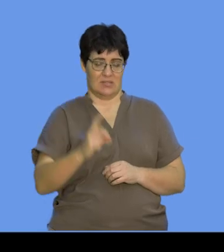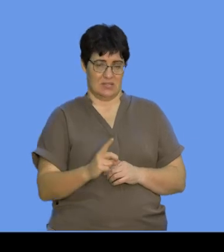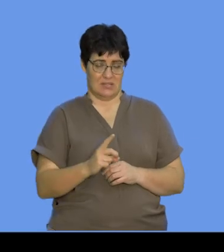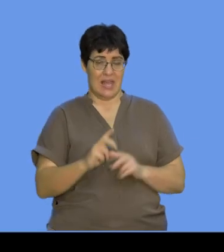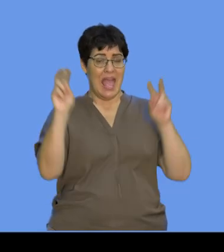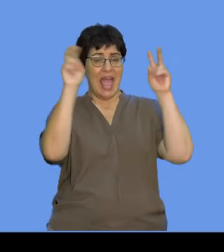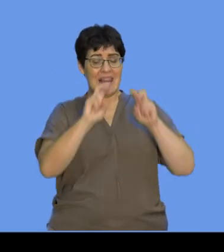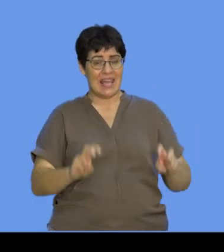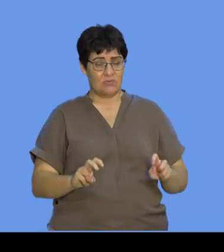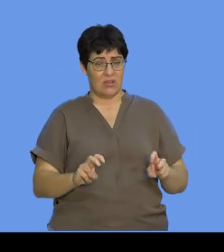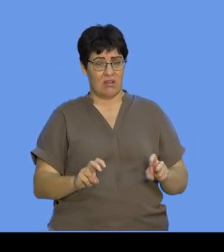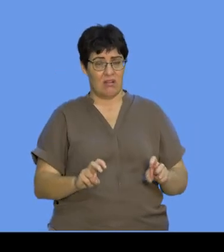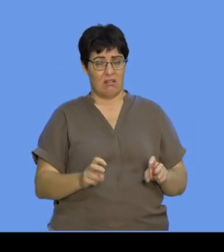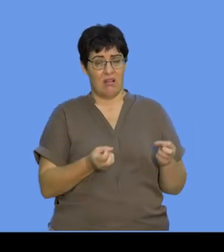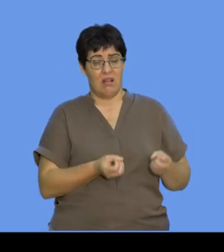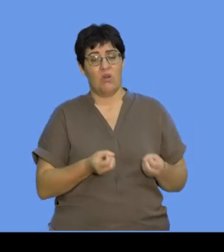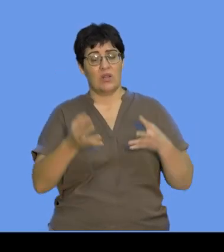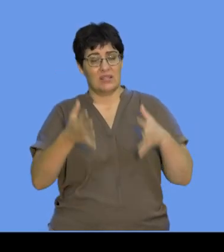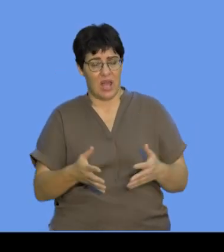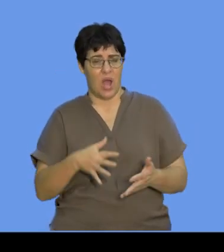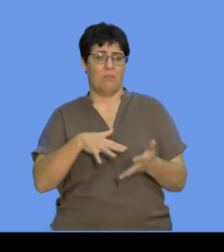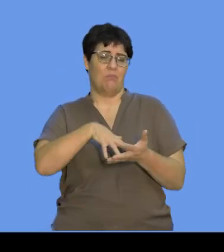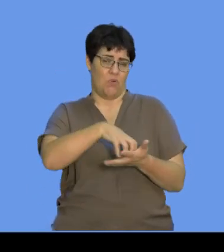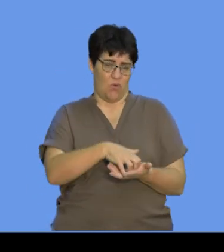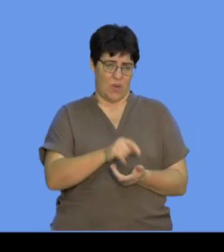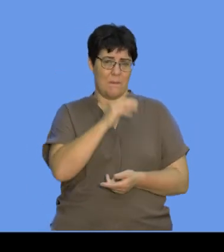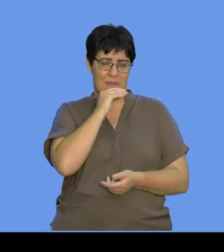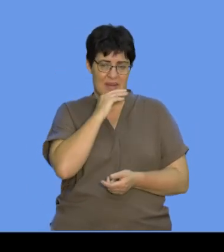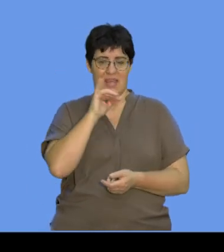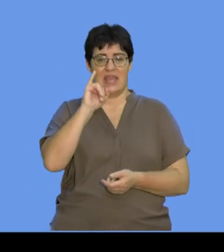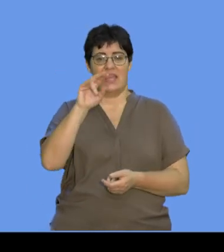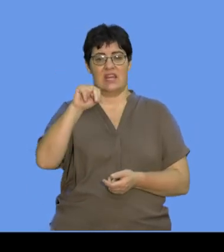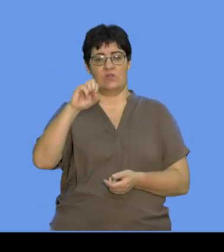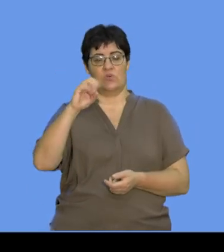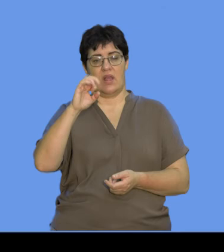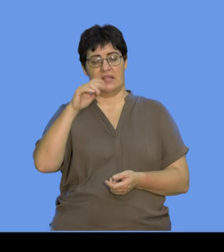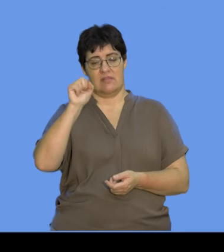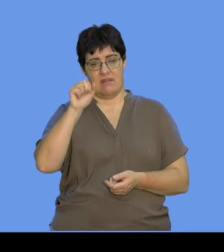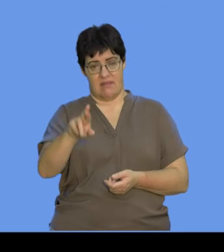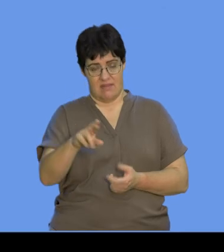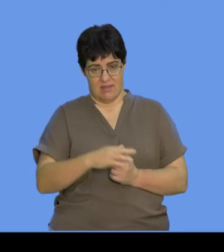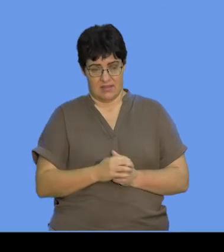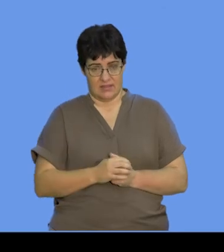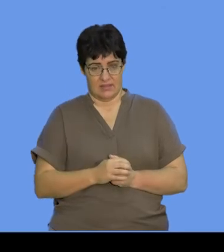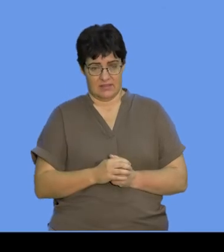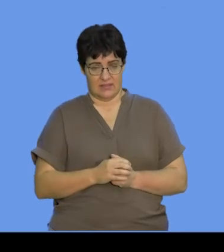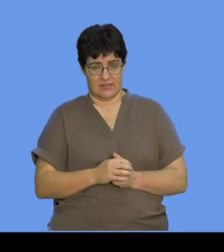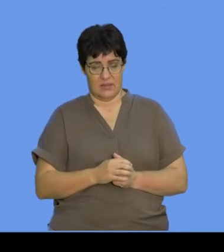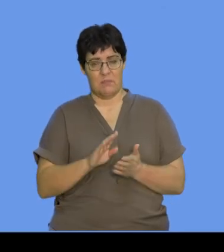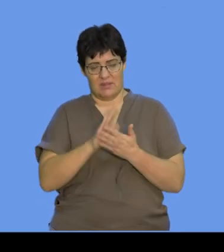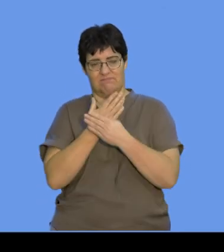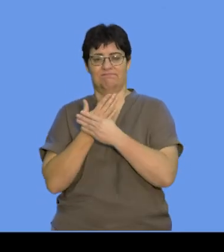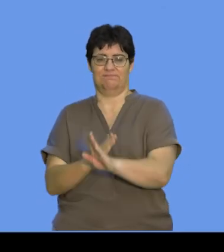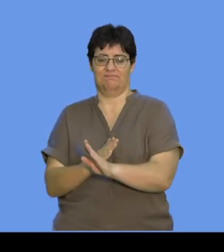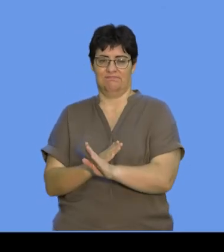If something is a poor electrical conductor, we are saying it is an insulator, okay? Poor electrical conductors are actually